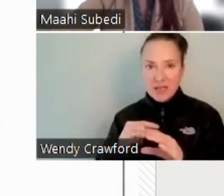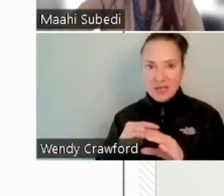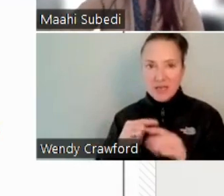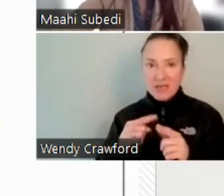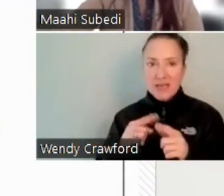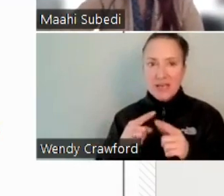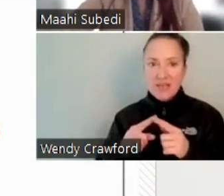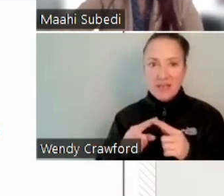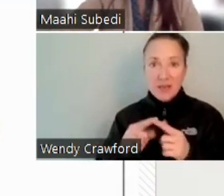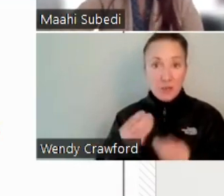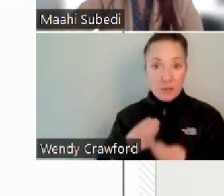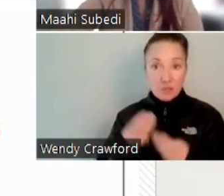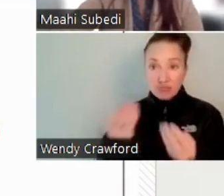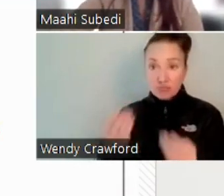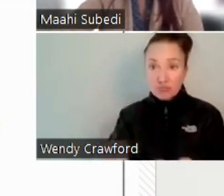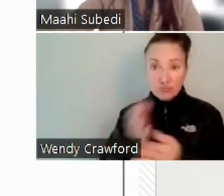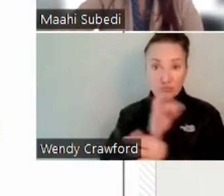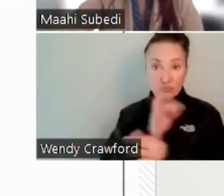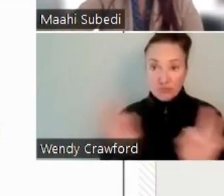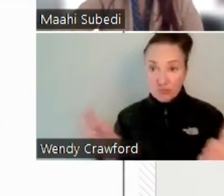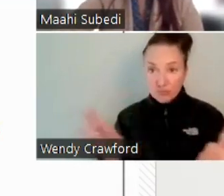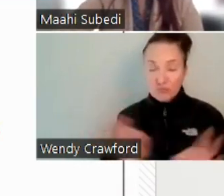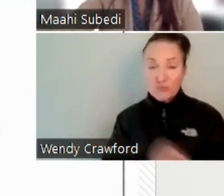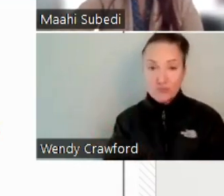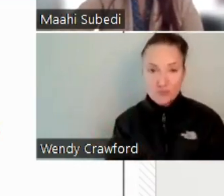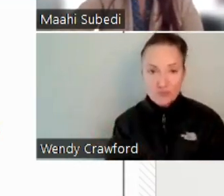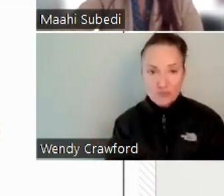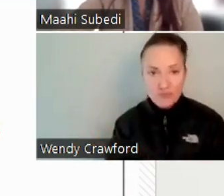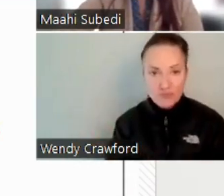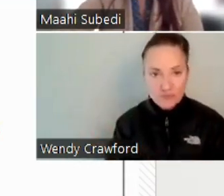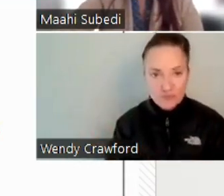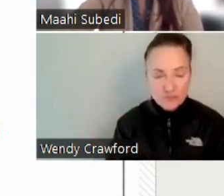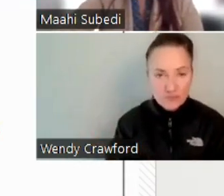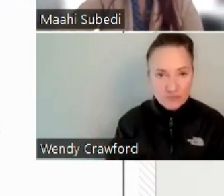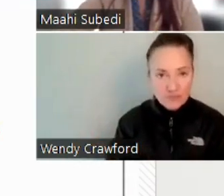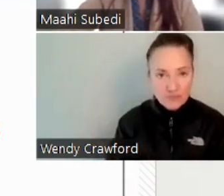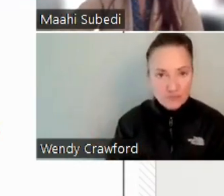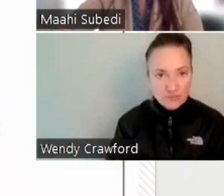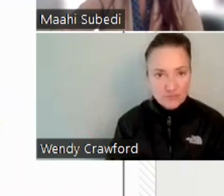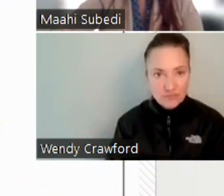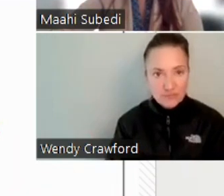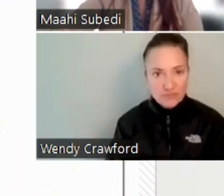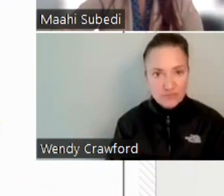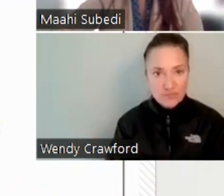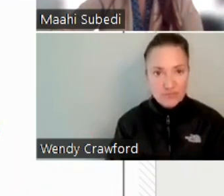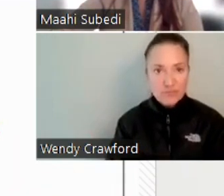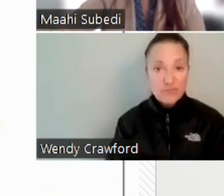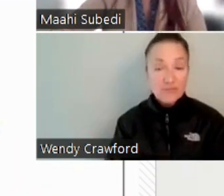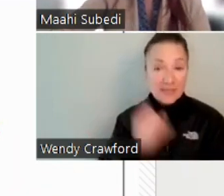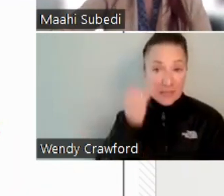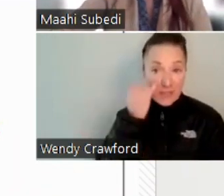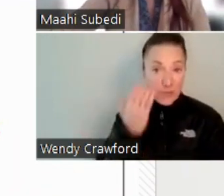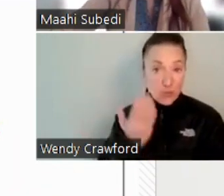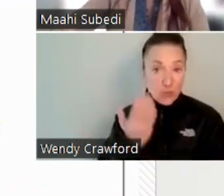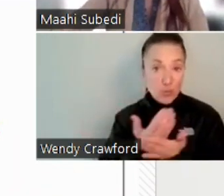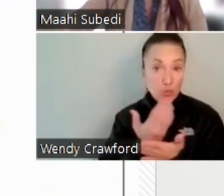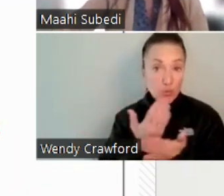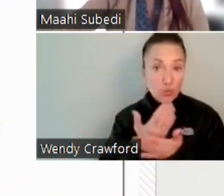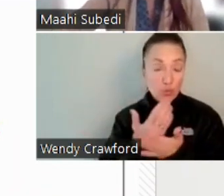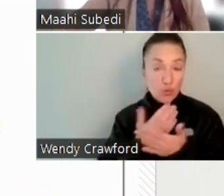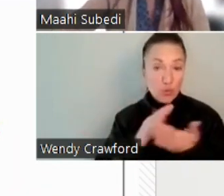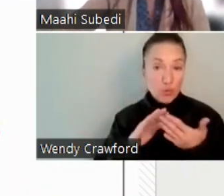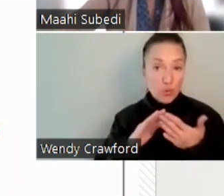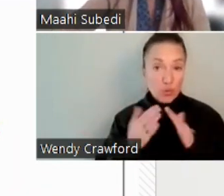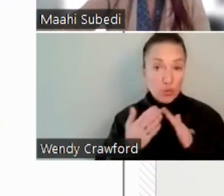this material for free. And you can pass it along to other teachers in your school, in your district. And if you're new to our community, we want to speak to